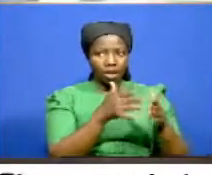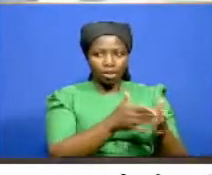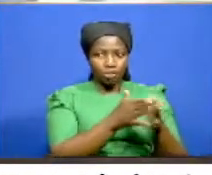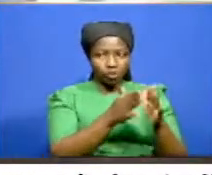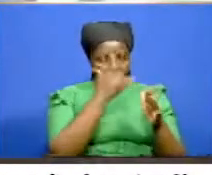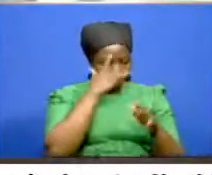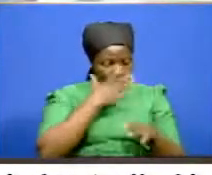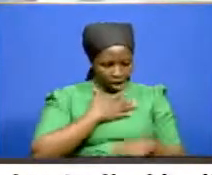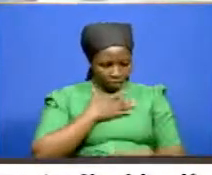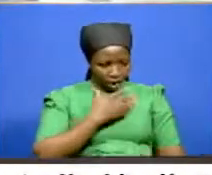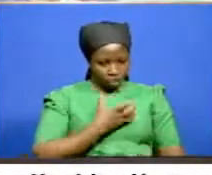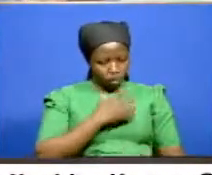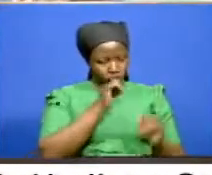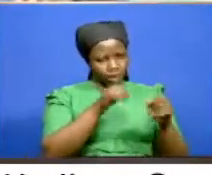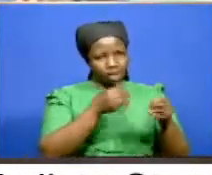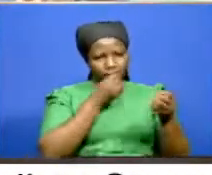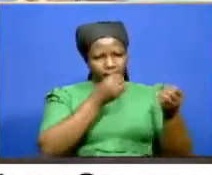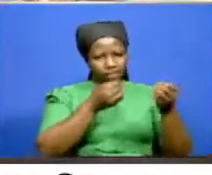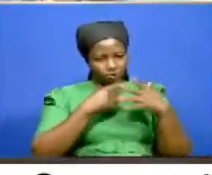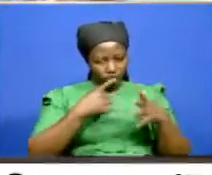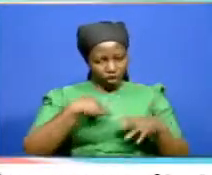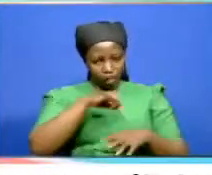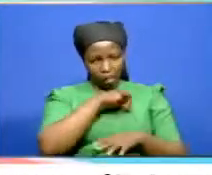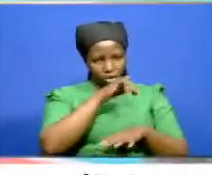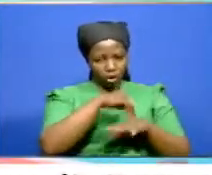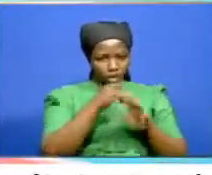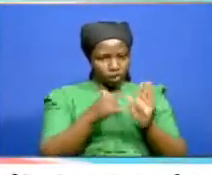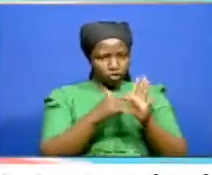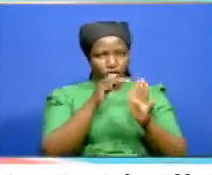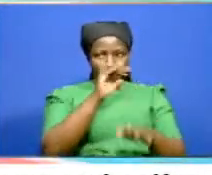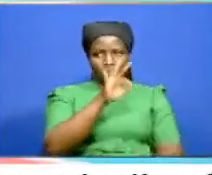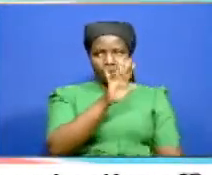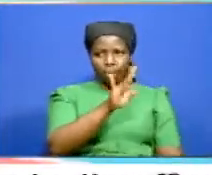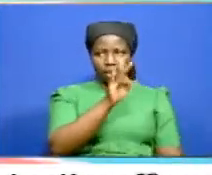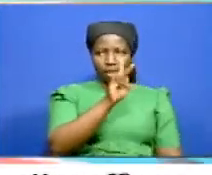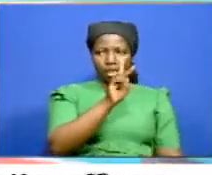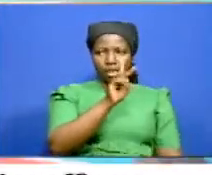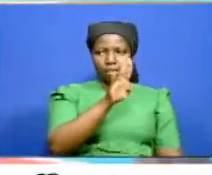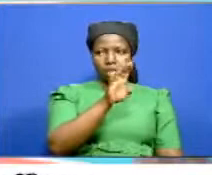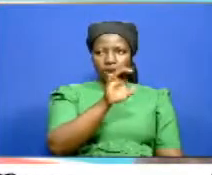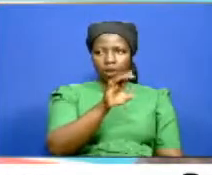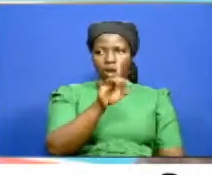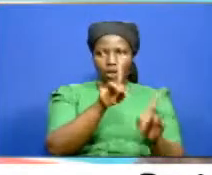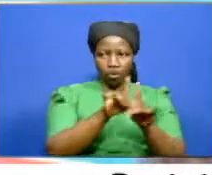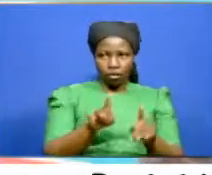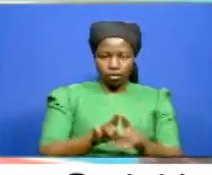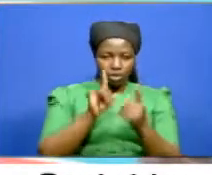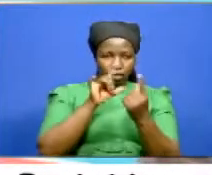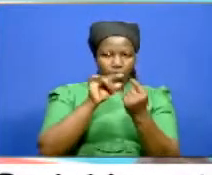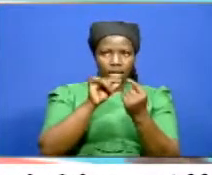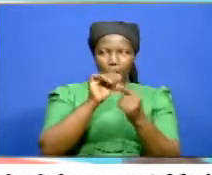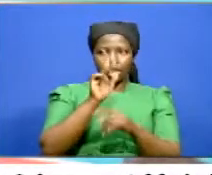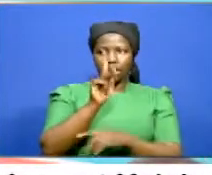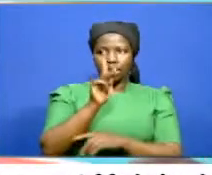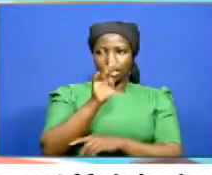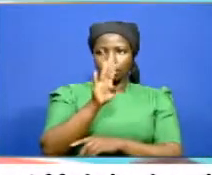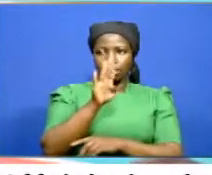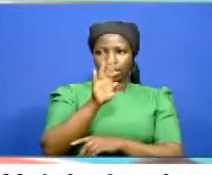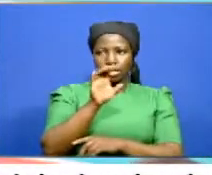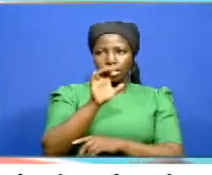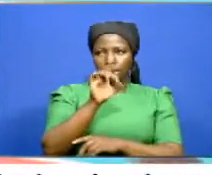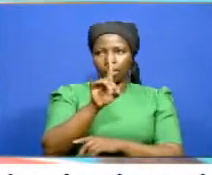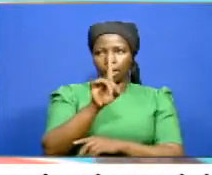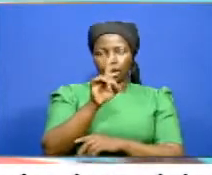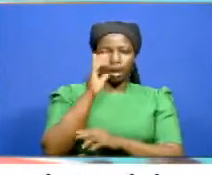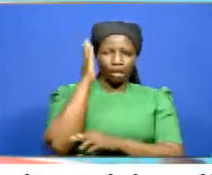feedback on the show via those on Facebook at KBC Channel 1, or on Twitter. You can tweet us at KBC Channel 1. You can tweet me